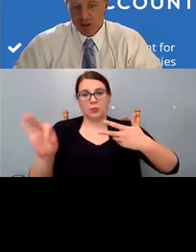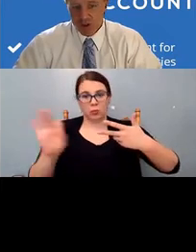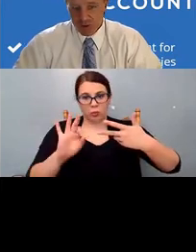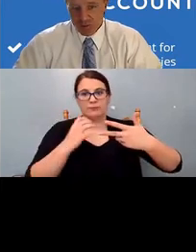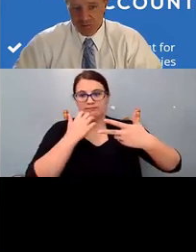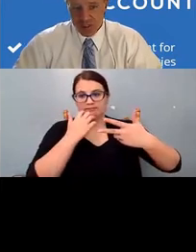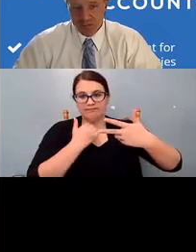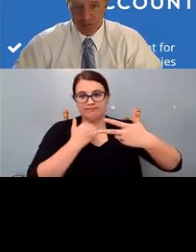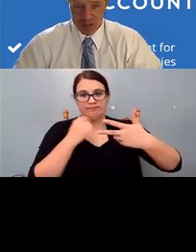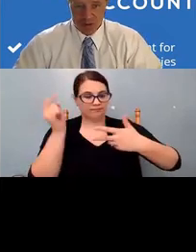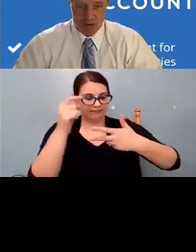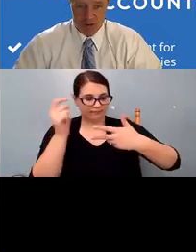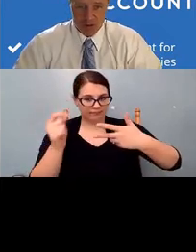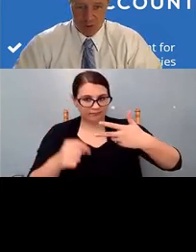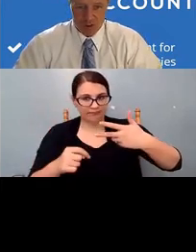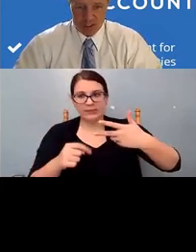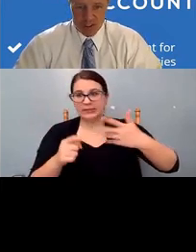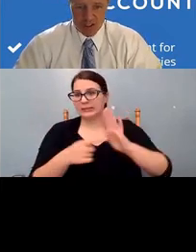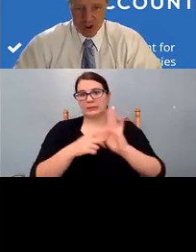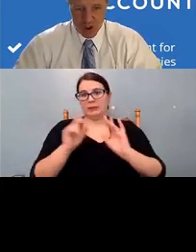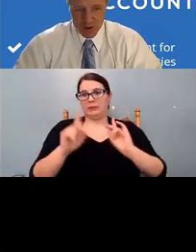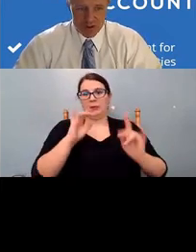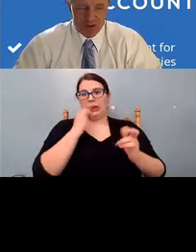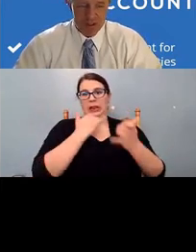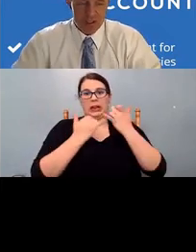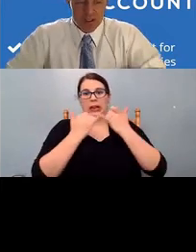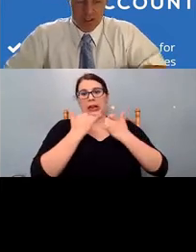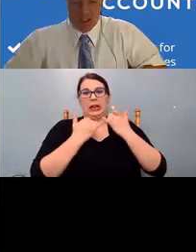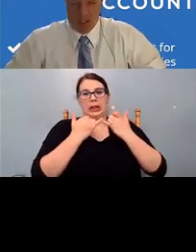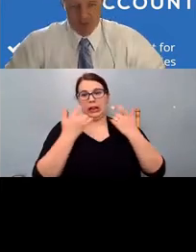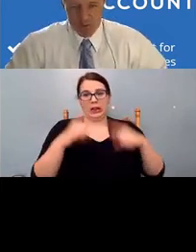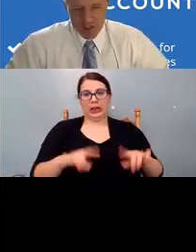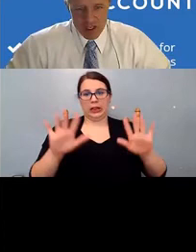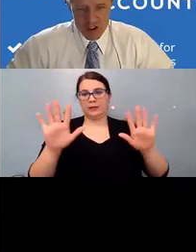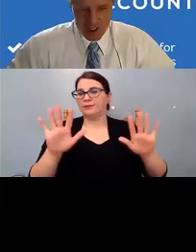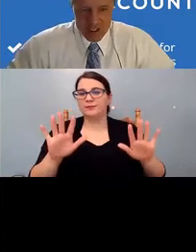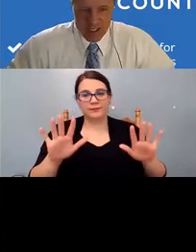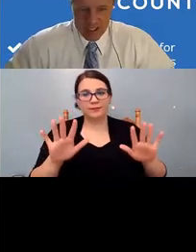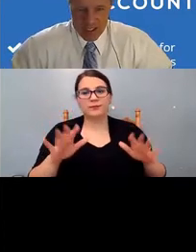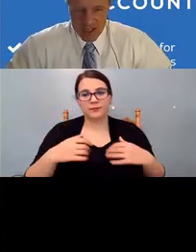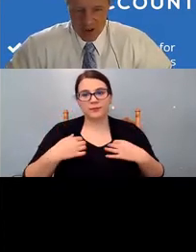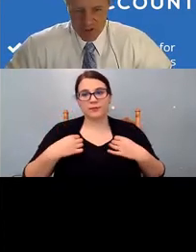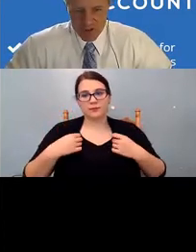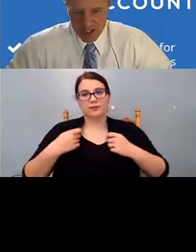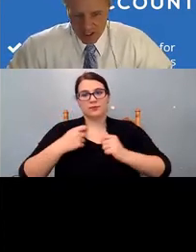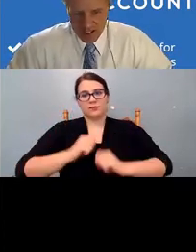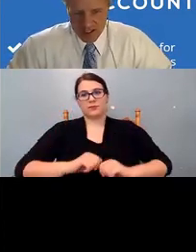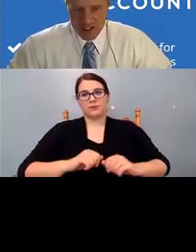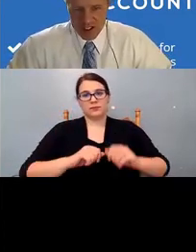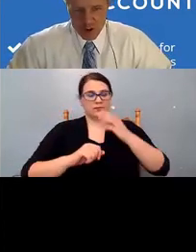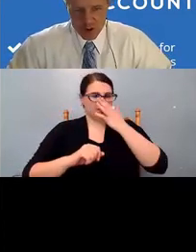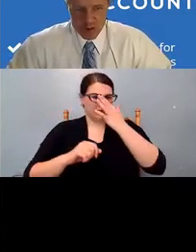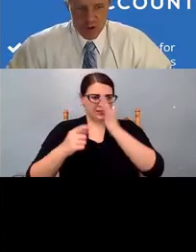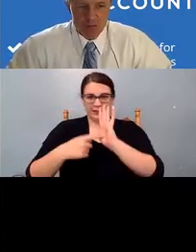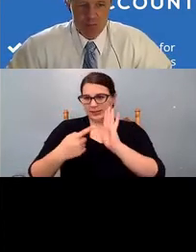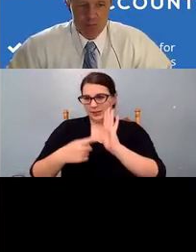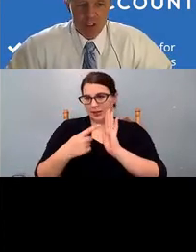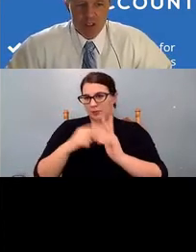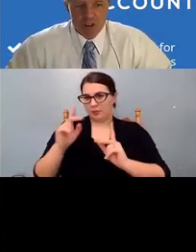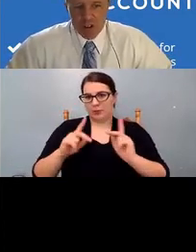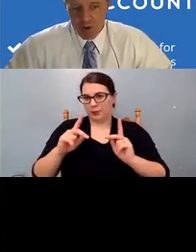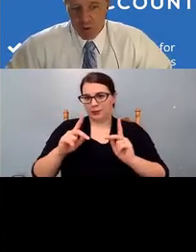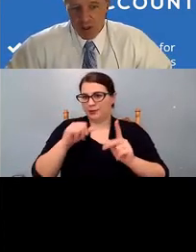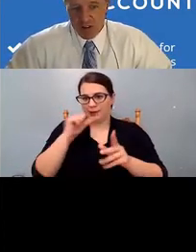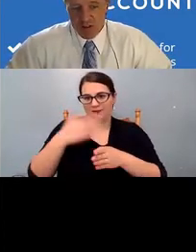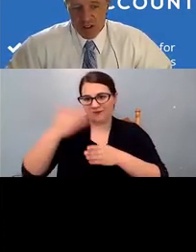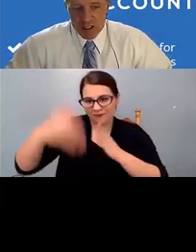can trip up people once the account is opened from potentially getting the account finalized and usable.